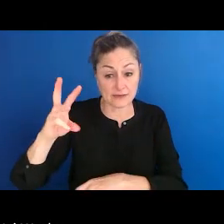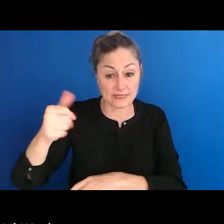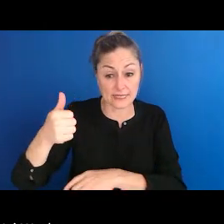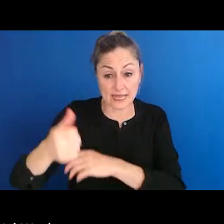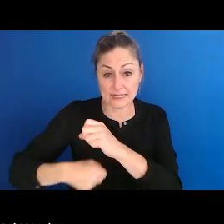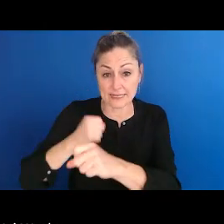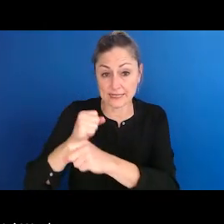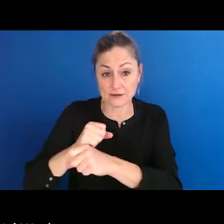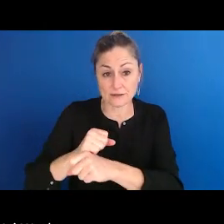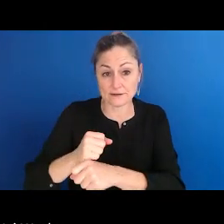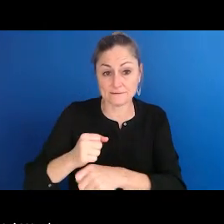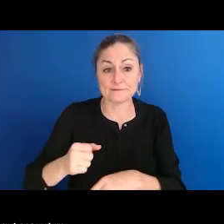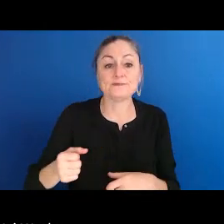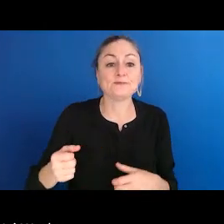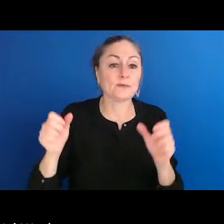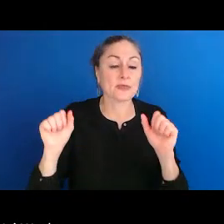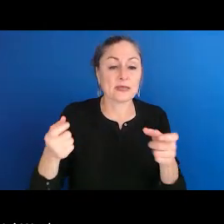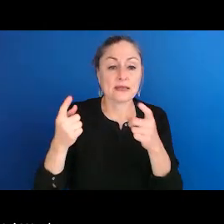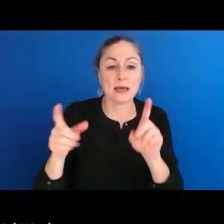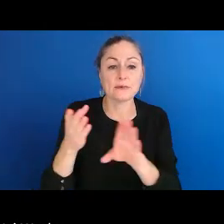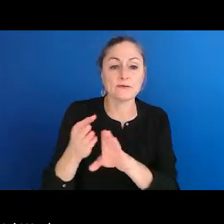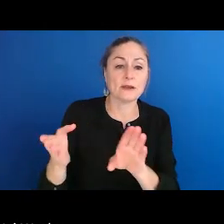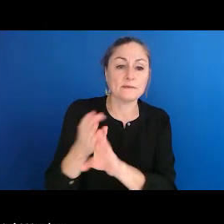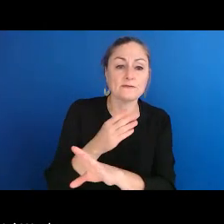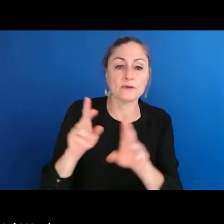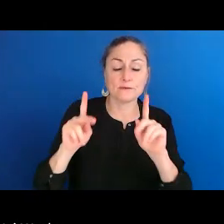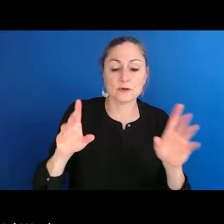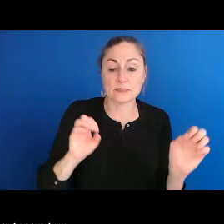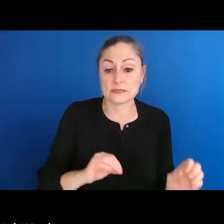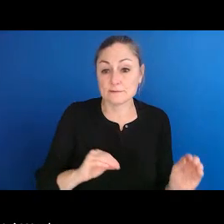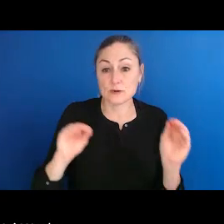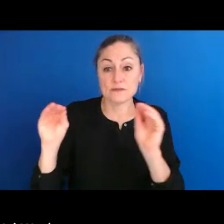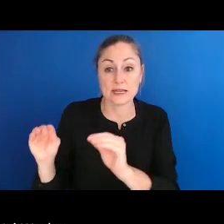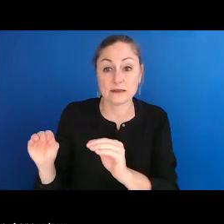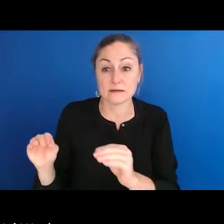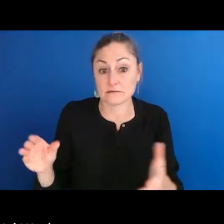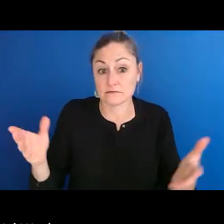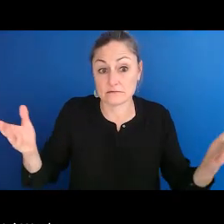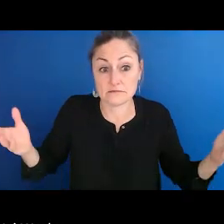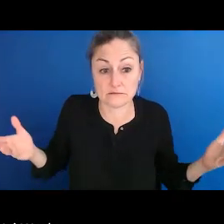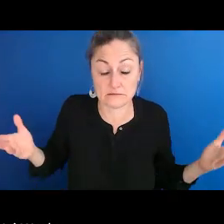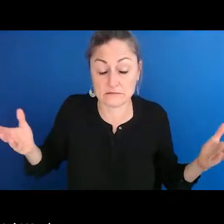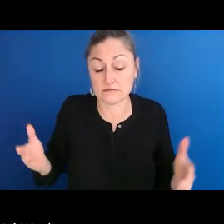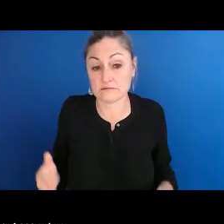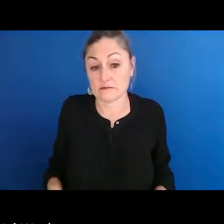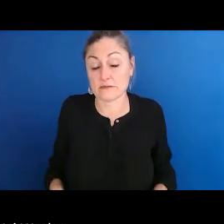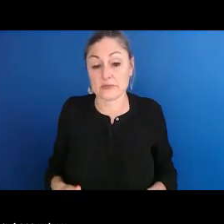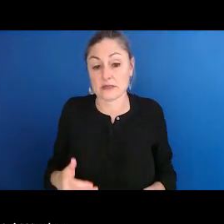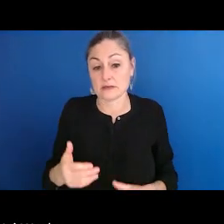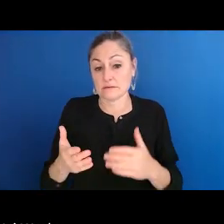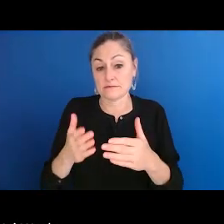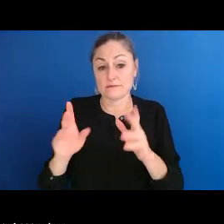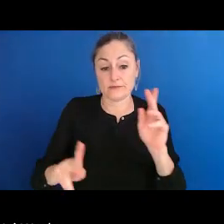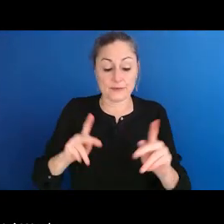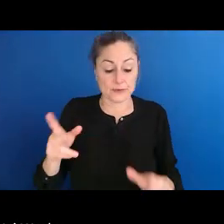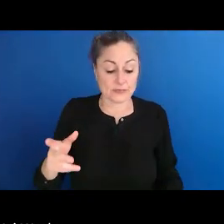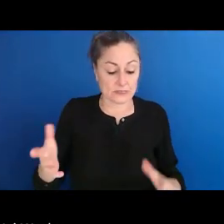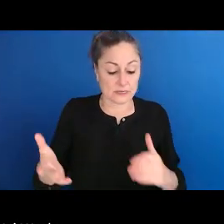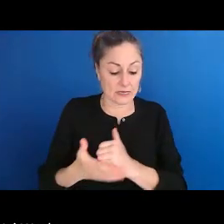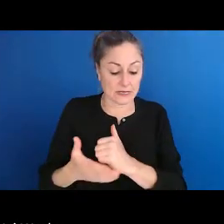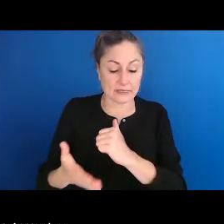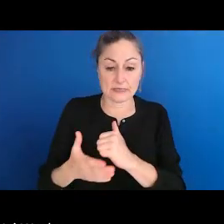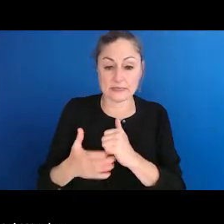tenancy. It can happen right before someone's moving out. Why? Because assistance,